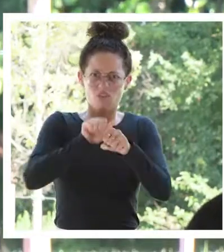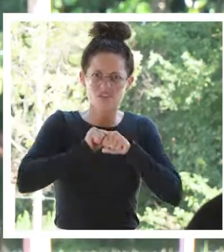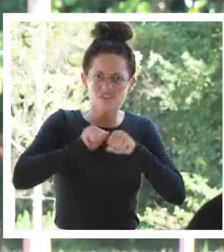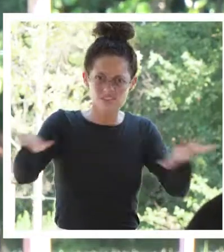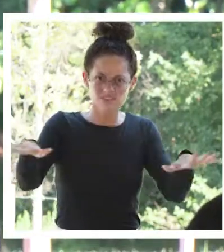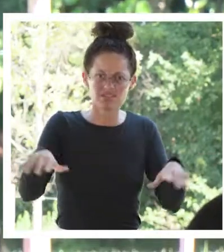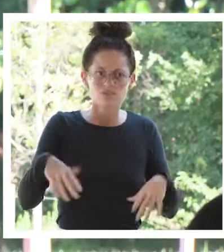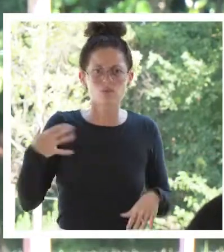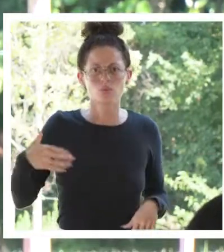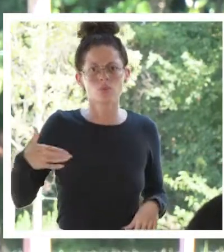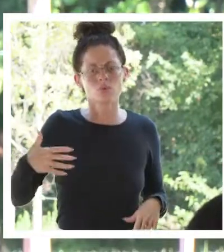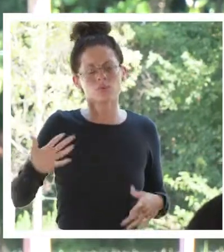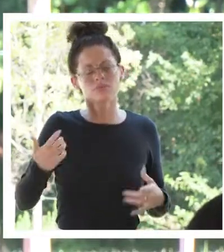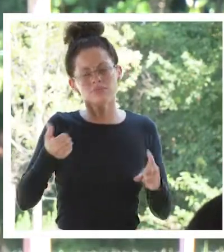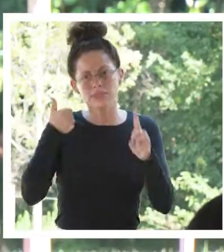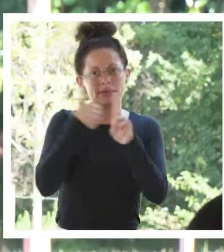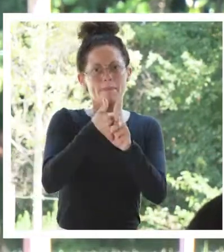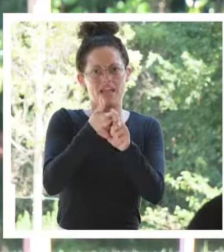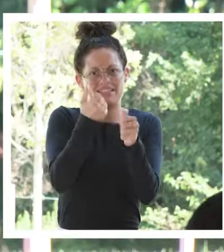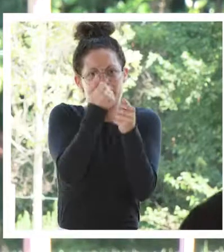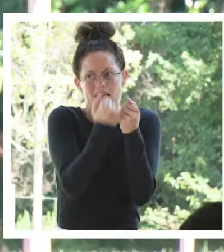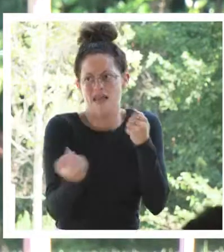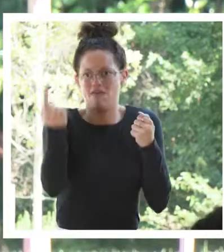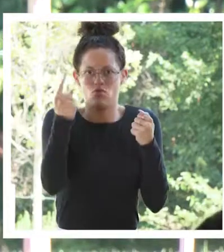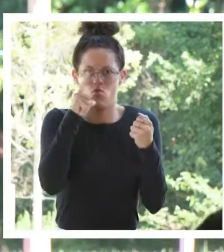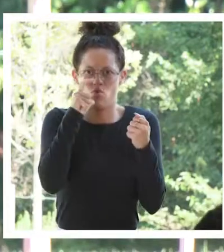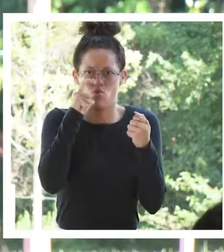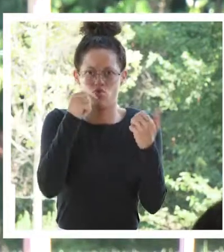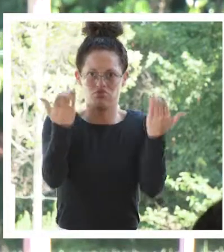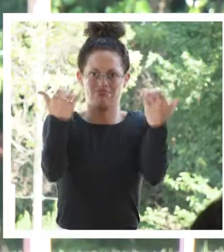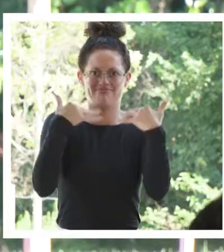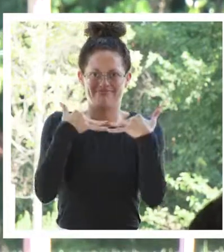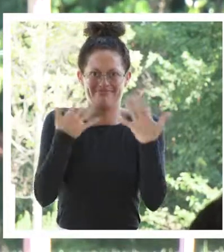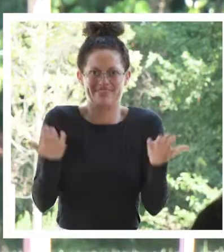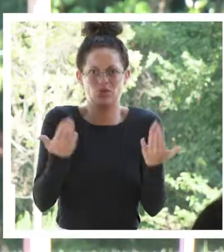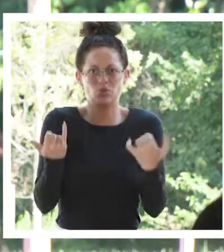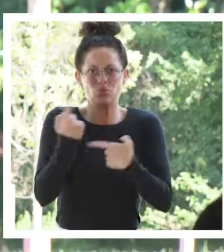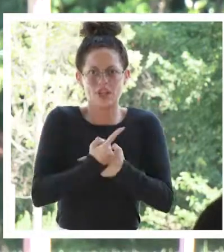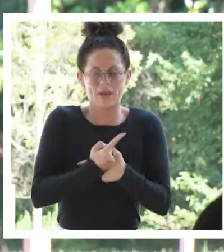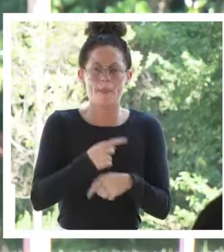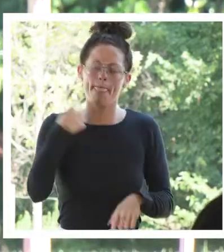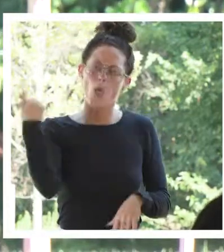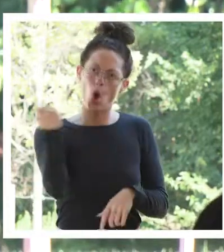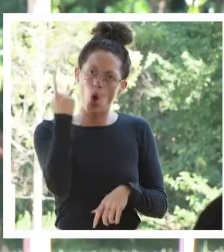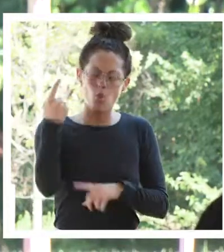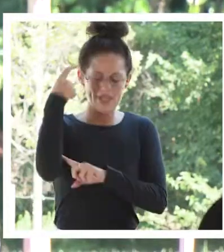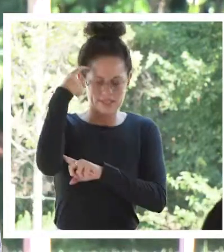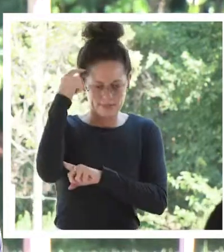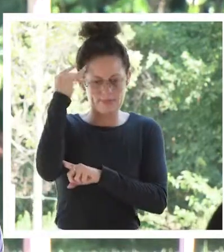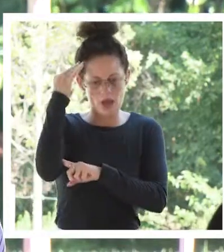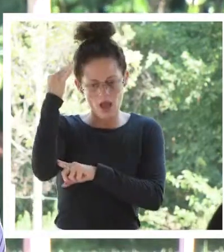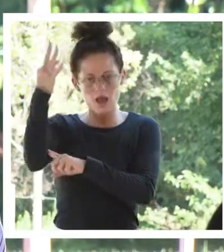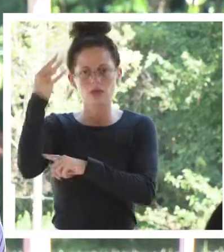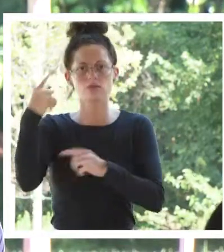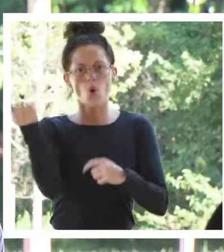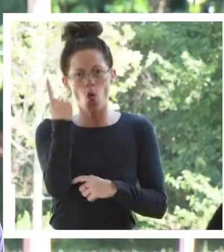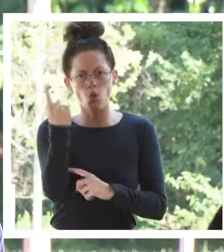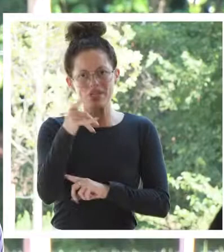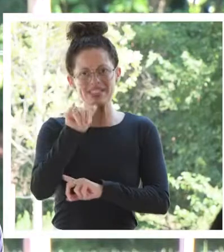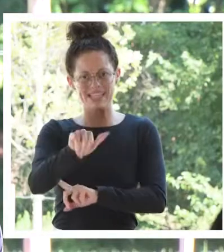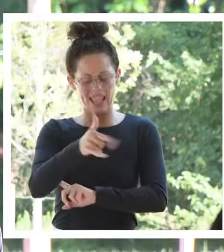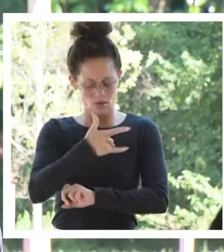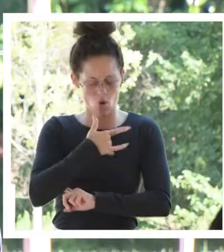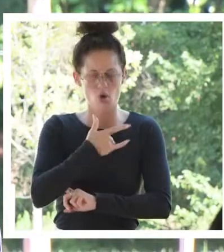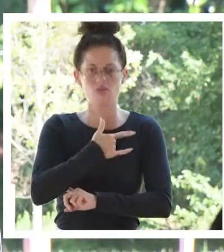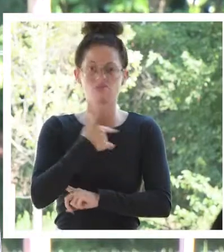of us who are here today. Always on our minds, forever in our hearts, we will continue to face